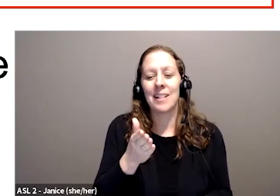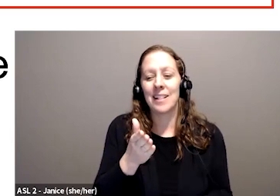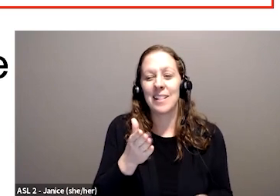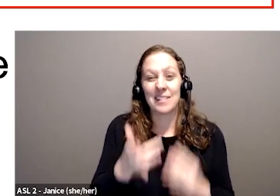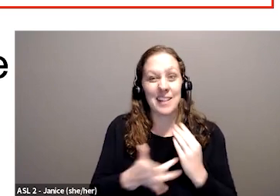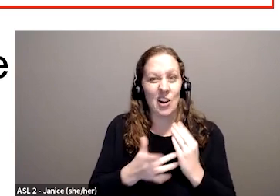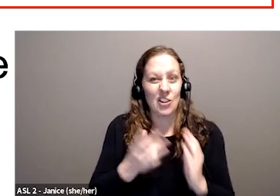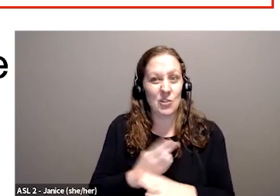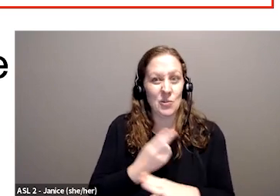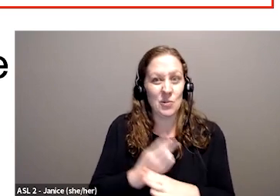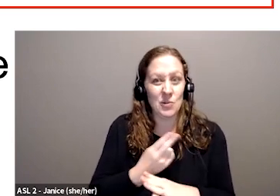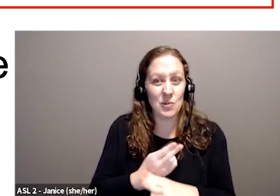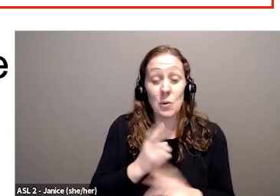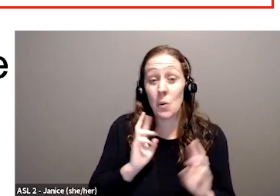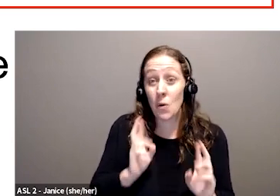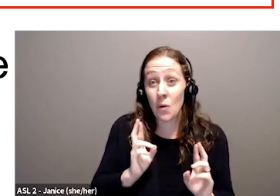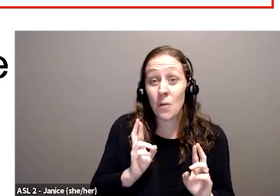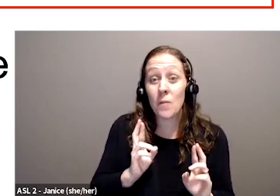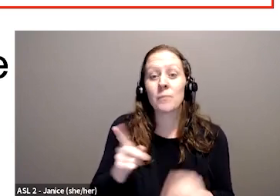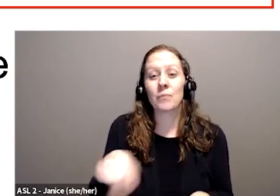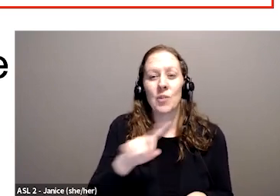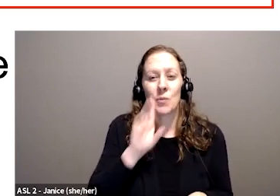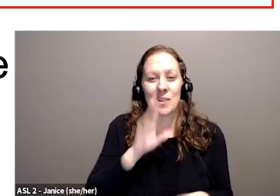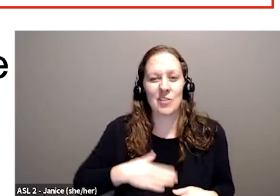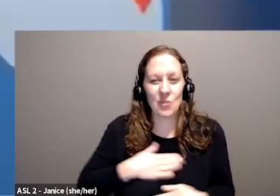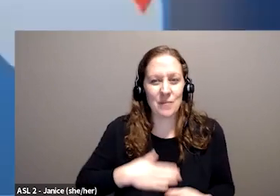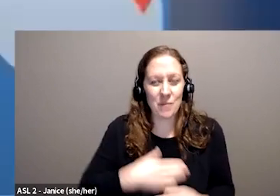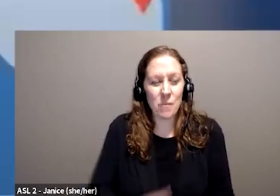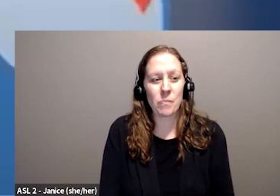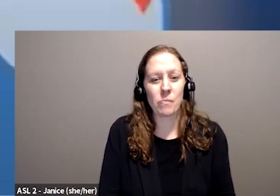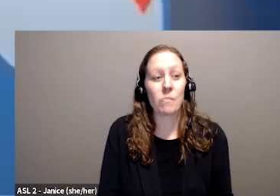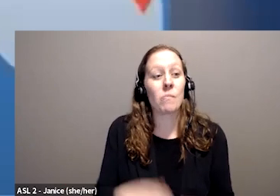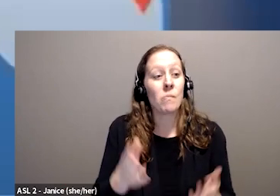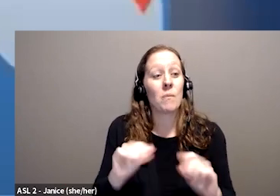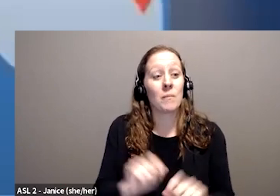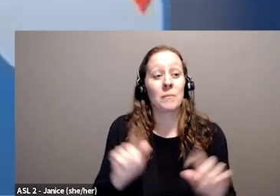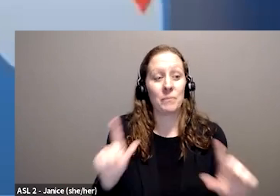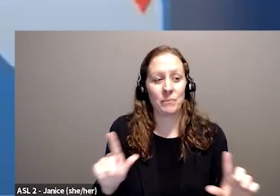of this technology, and hopefully you'll enjoy it. So next slide, please.